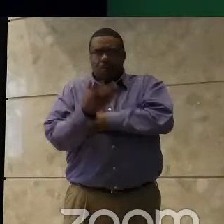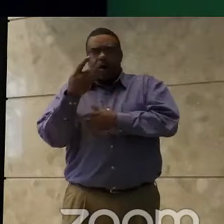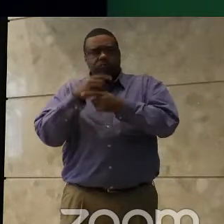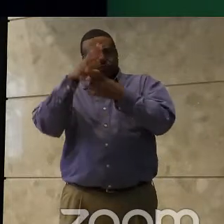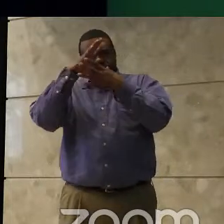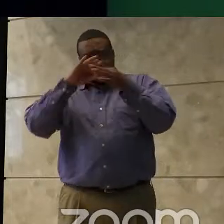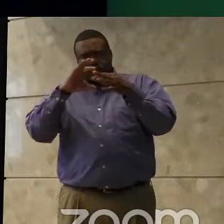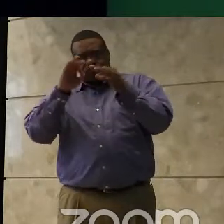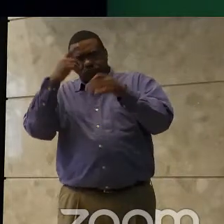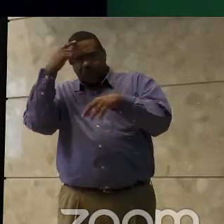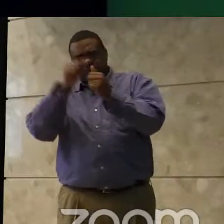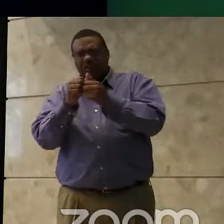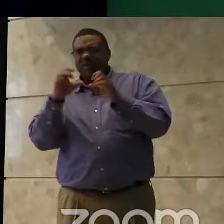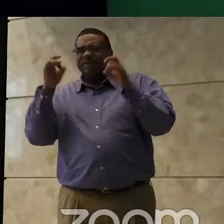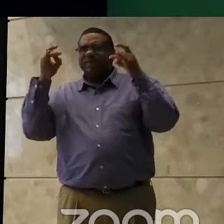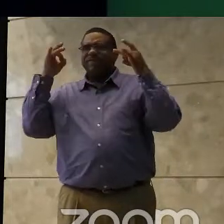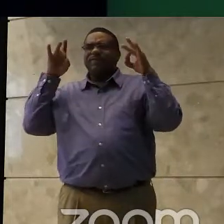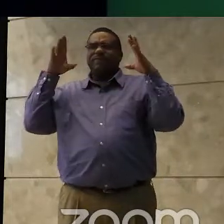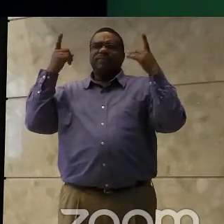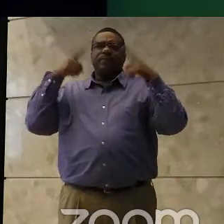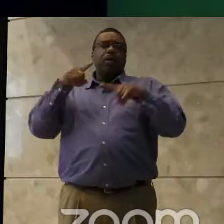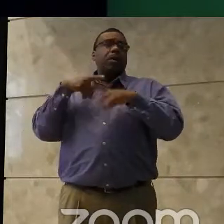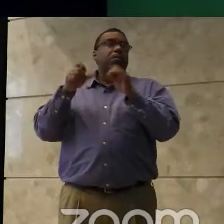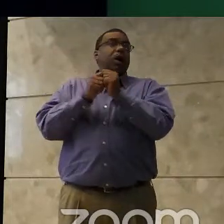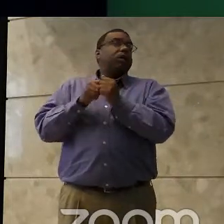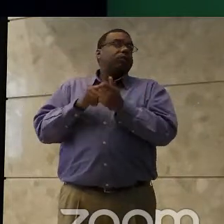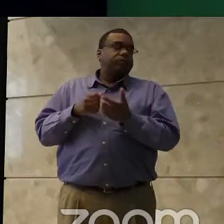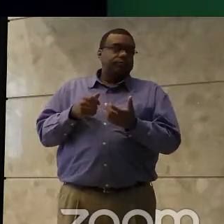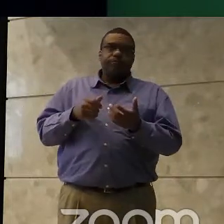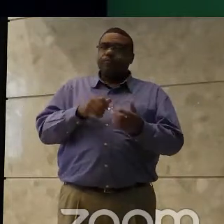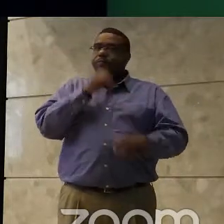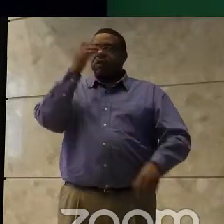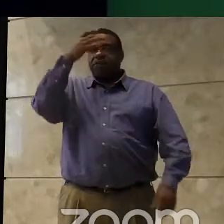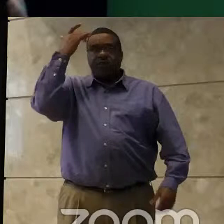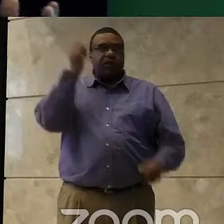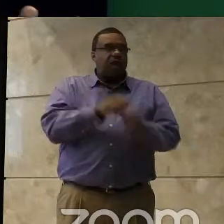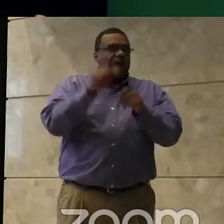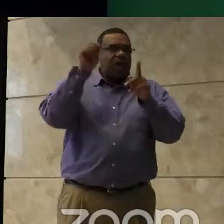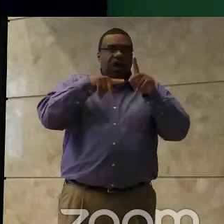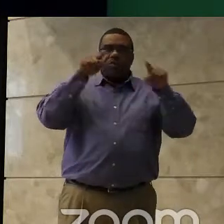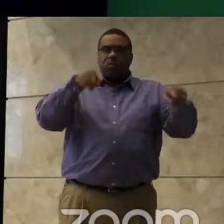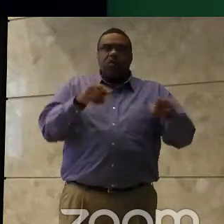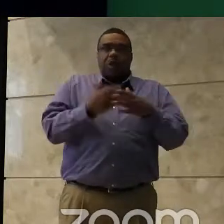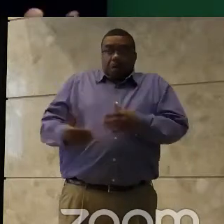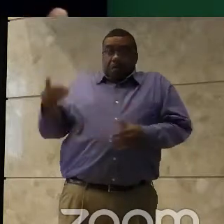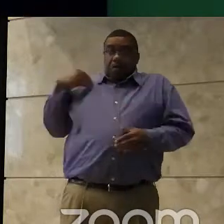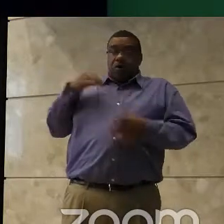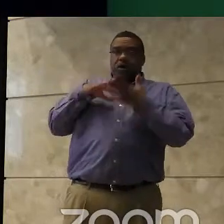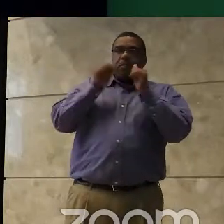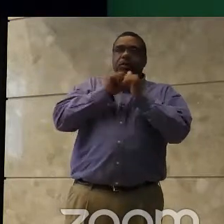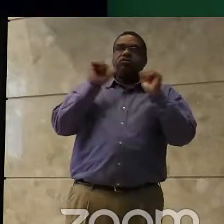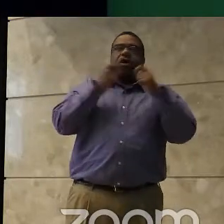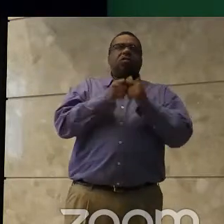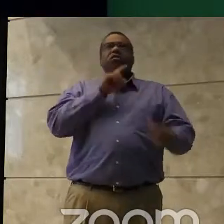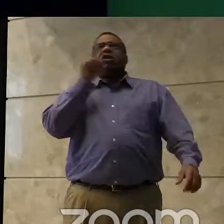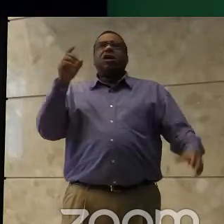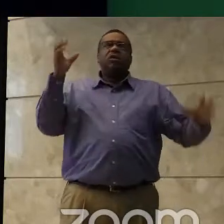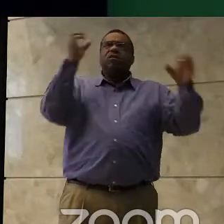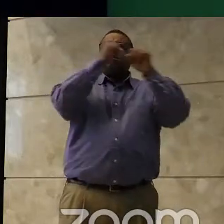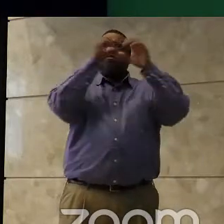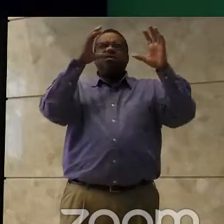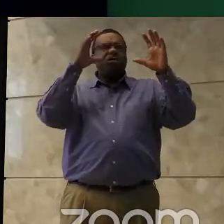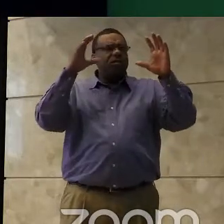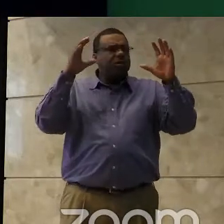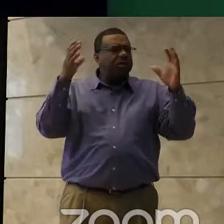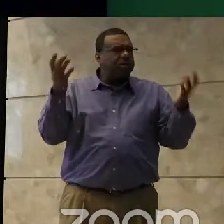tragedy. And I'll never forget, everybody was in a daze. Even the pastor, he said, 16th